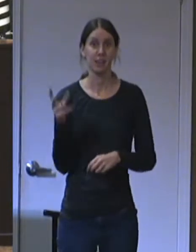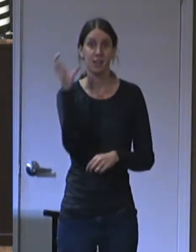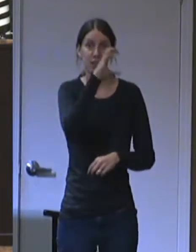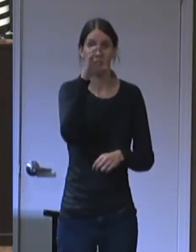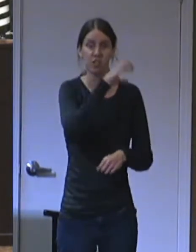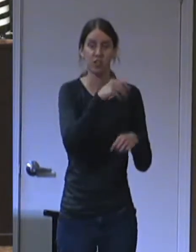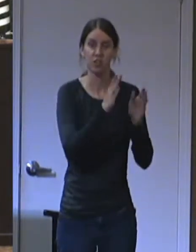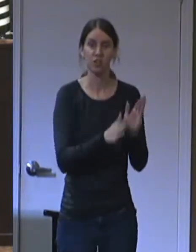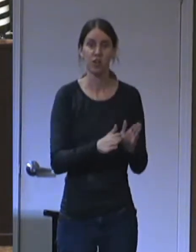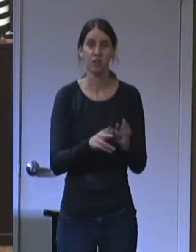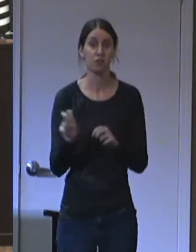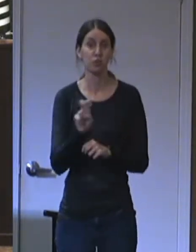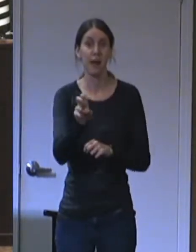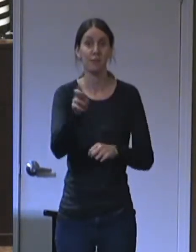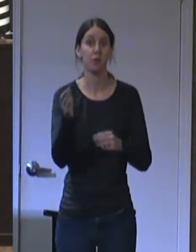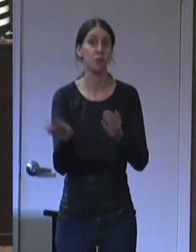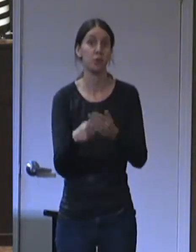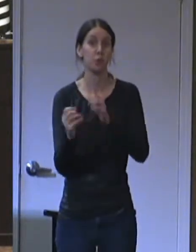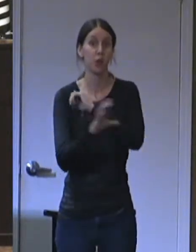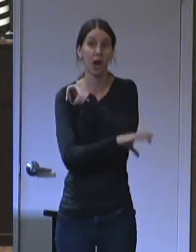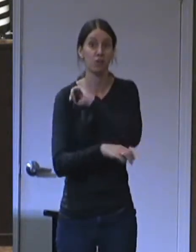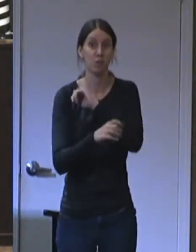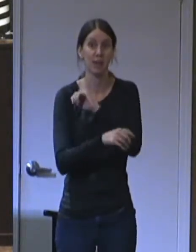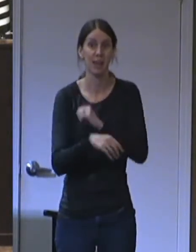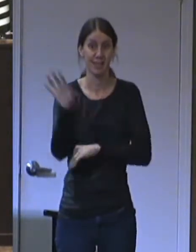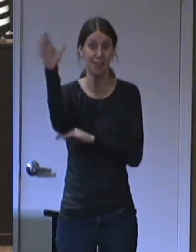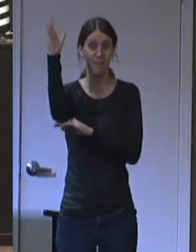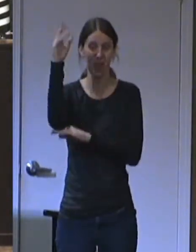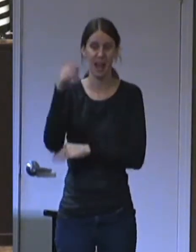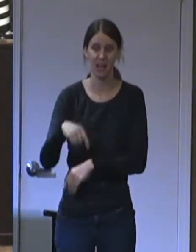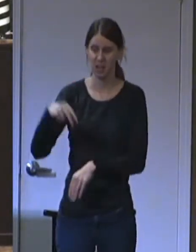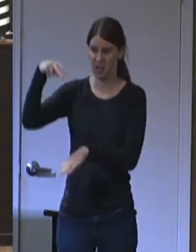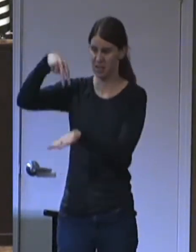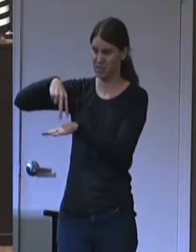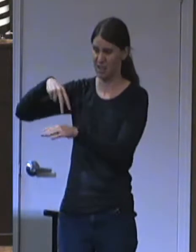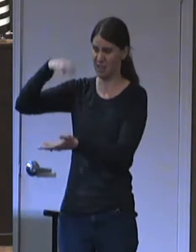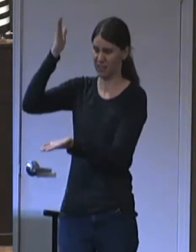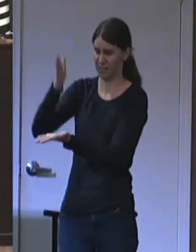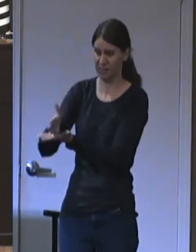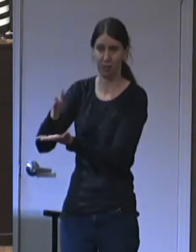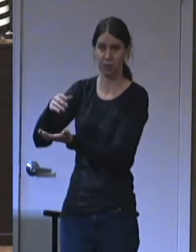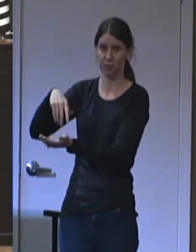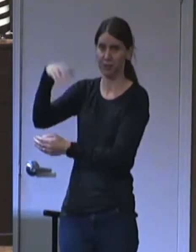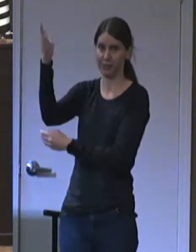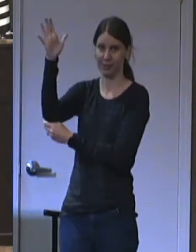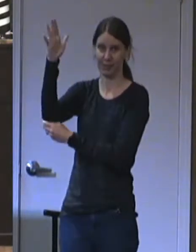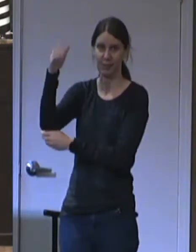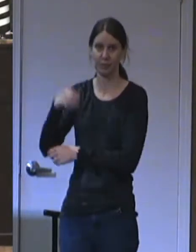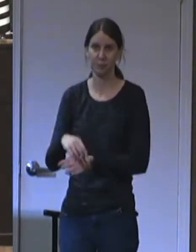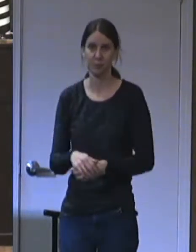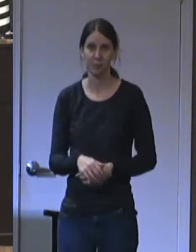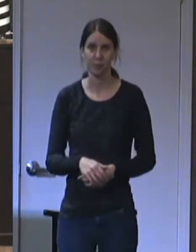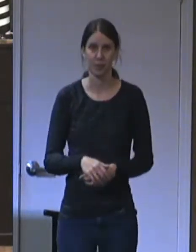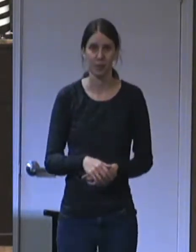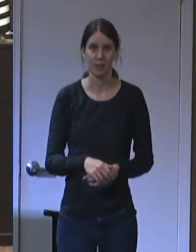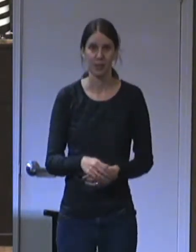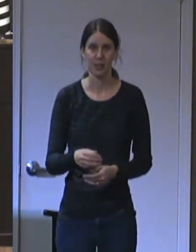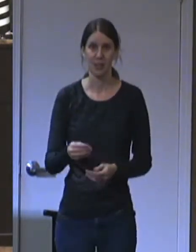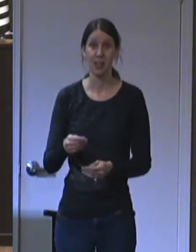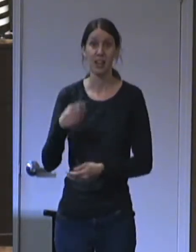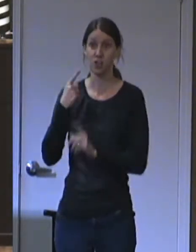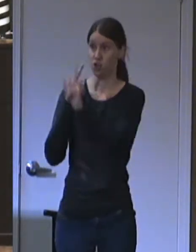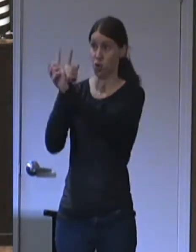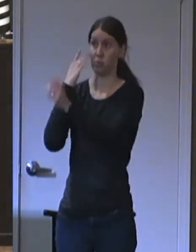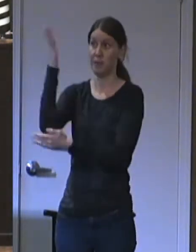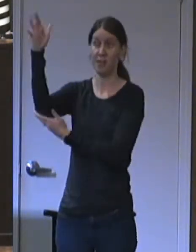ground. Now, they could have been good or they could have been bad. Like all those Spanish ones that went into South America. You know, they planted their flag,